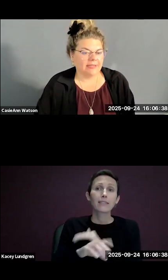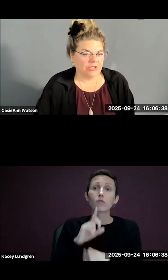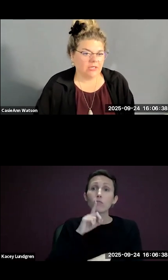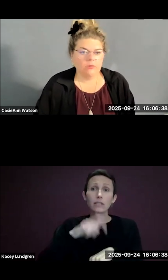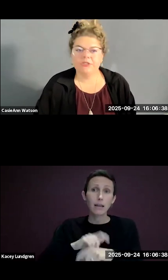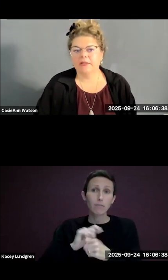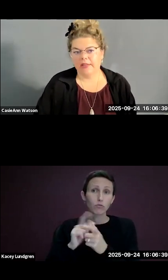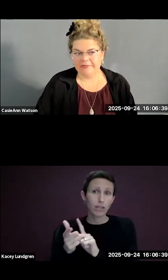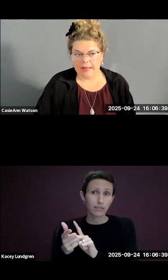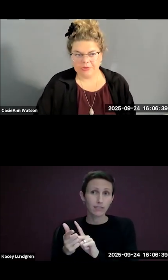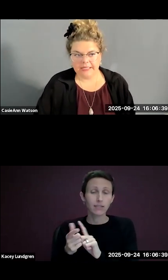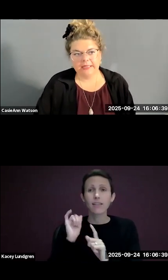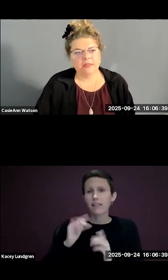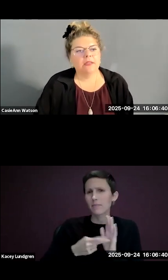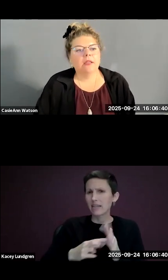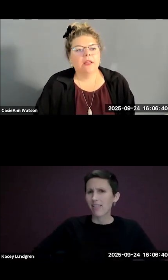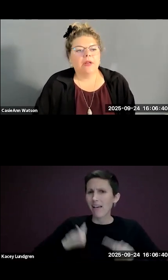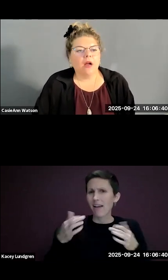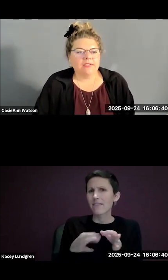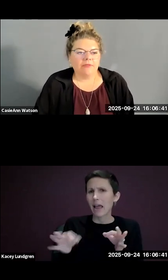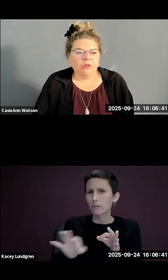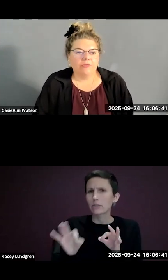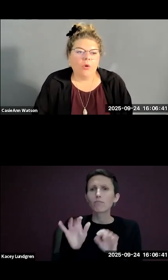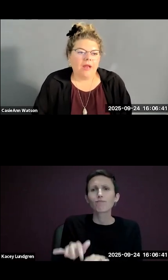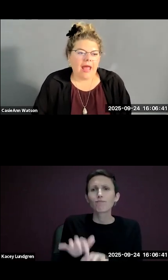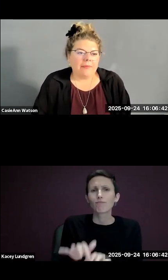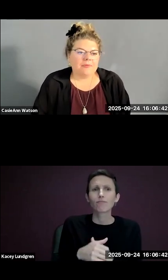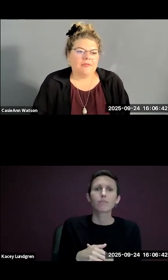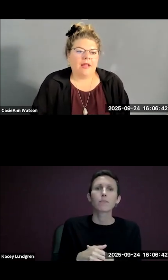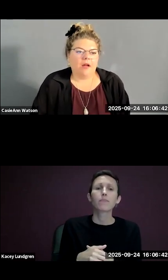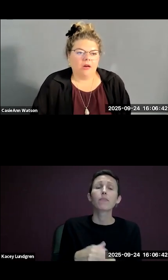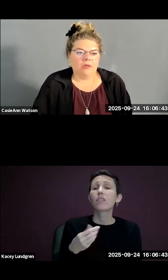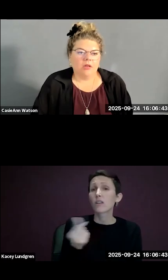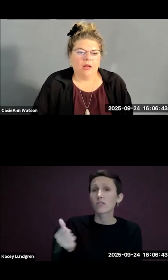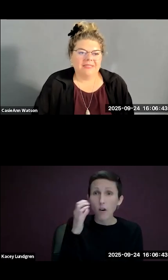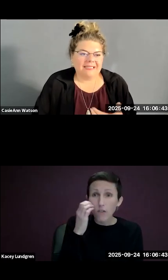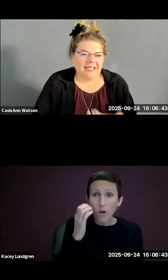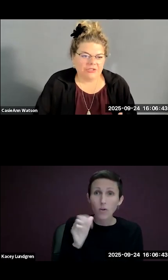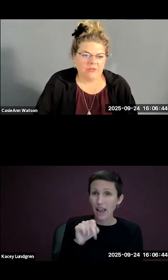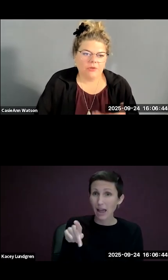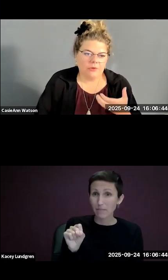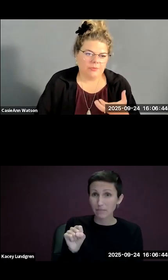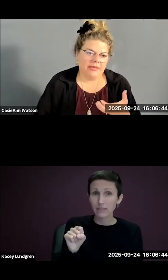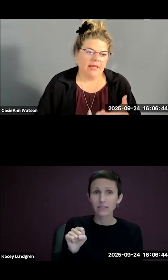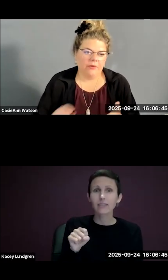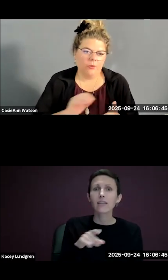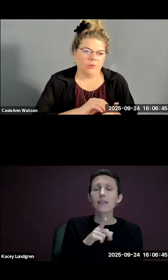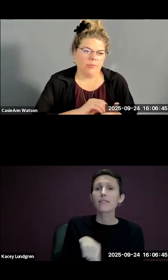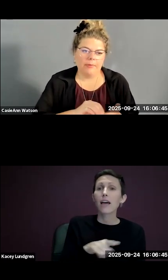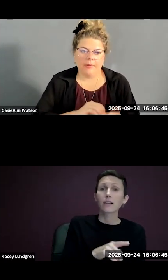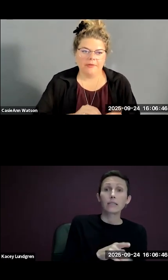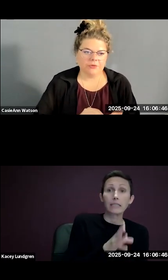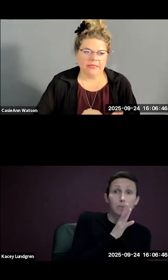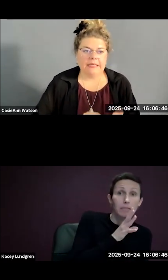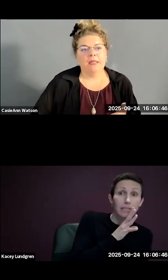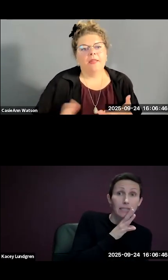Real-Time Translation, which is live captioning. There are several phone apps that are dictation, so you speak and the